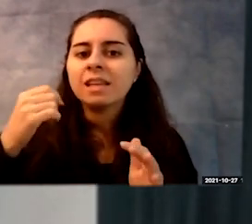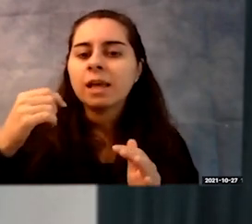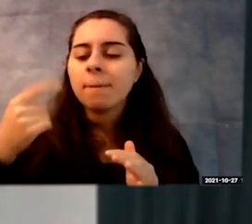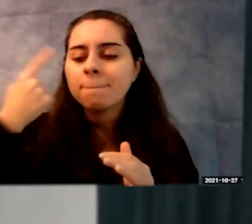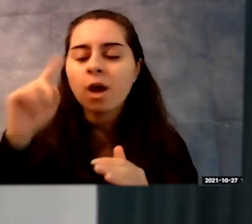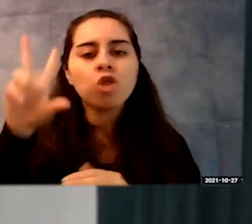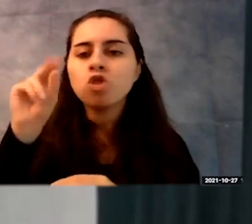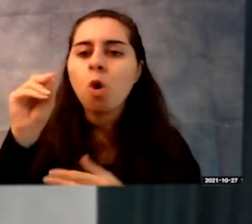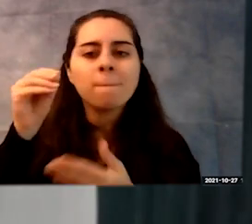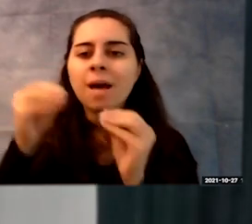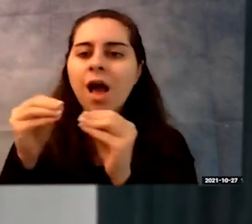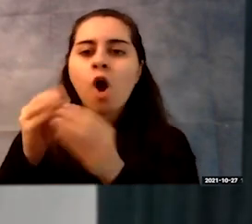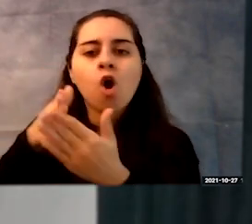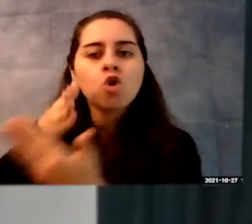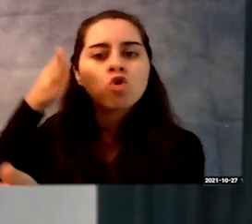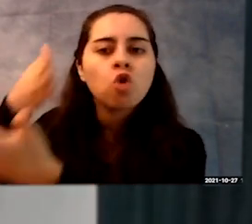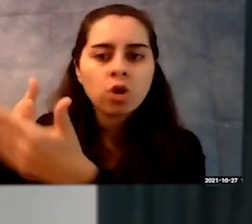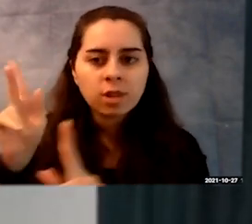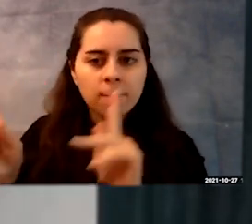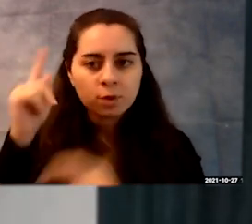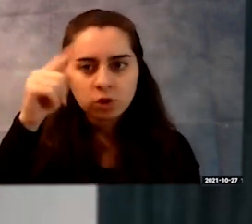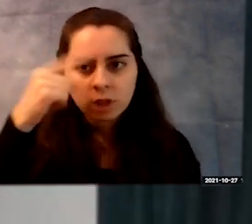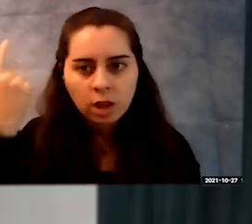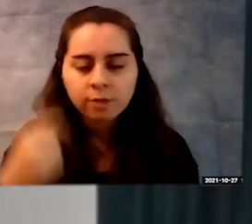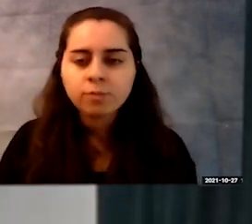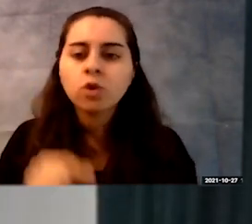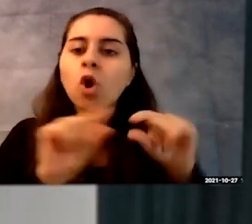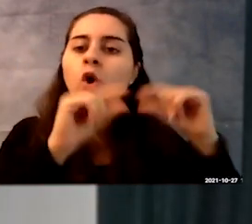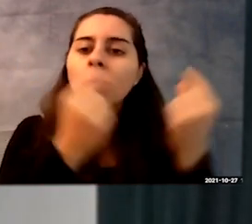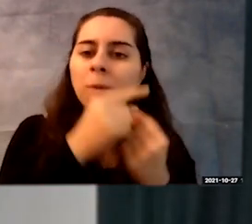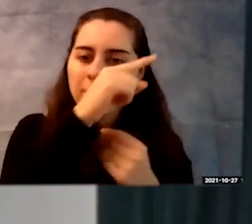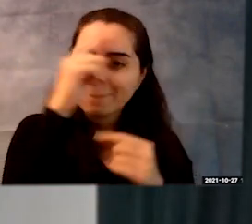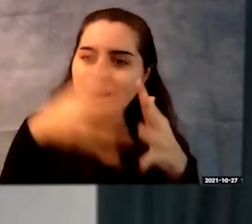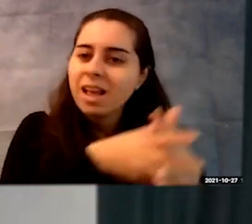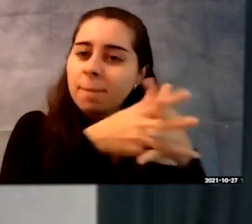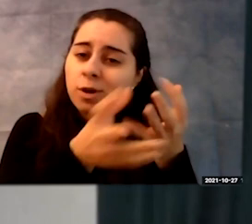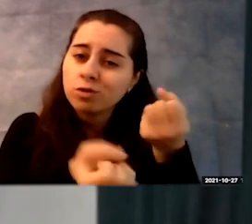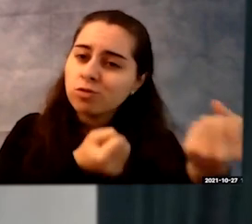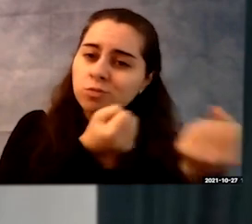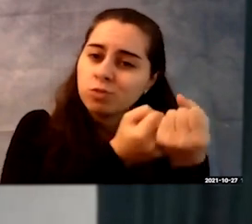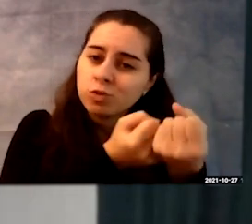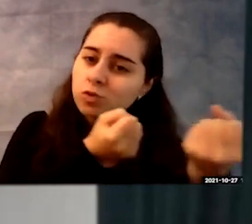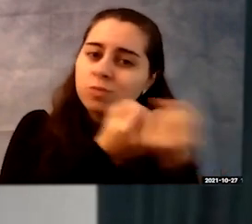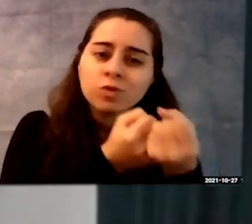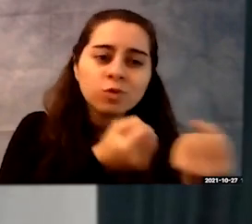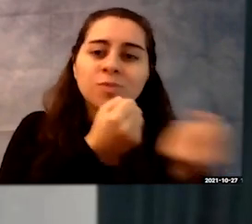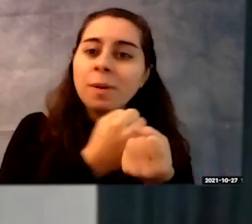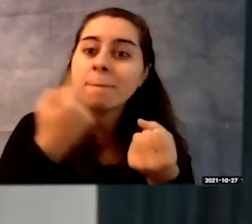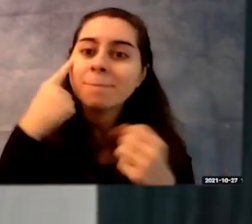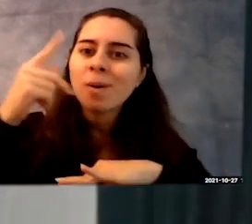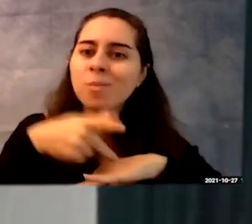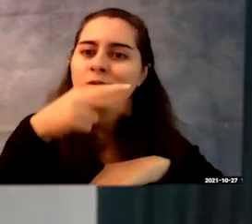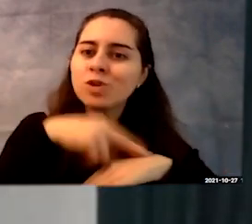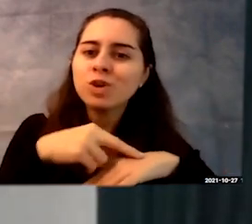people. The support of Black American groups in the plight for decolonization of the island and